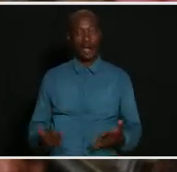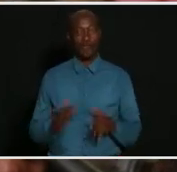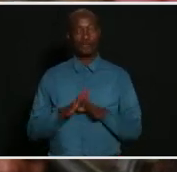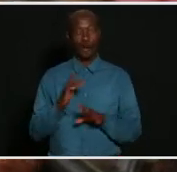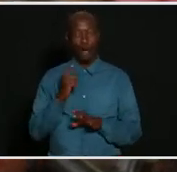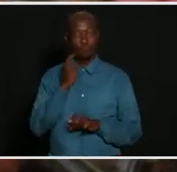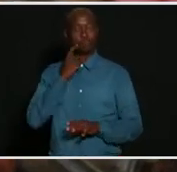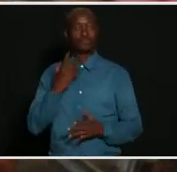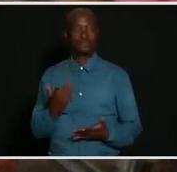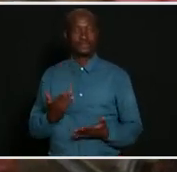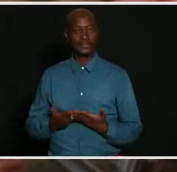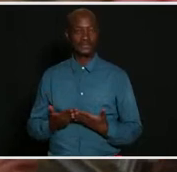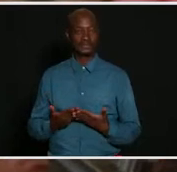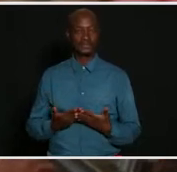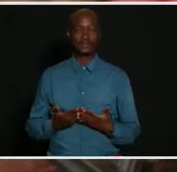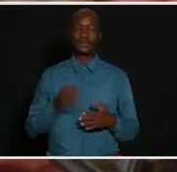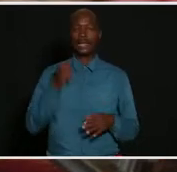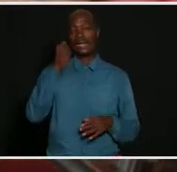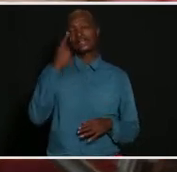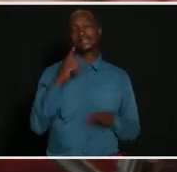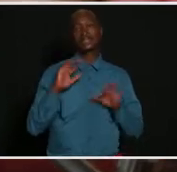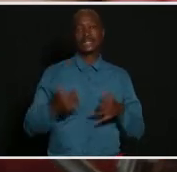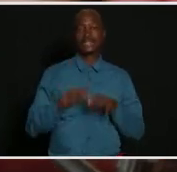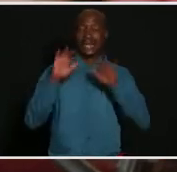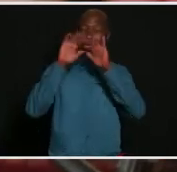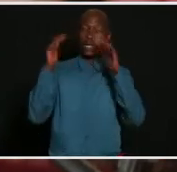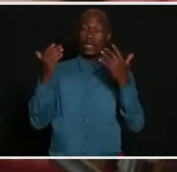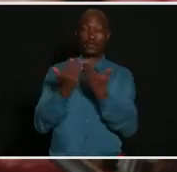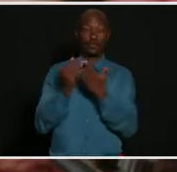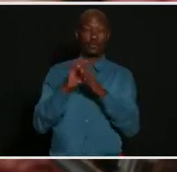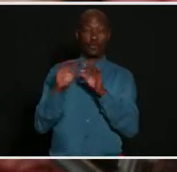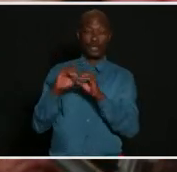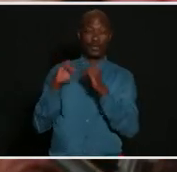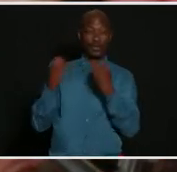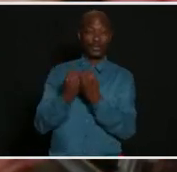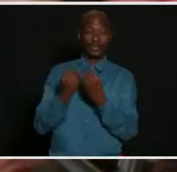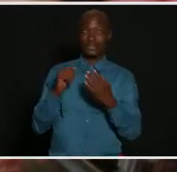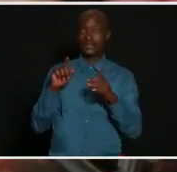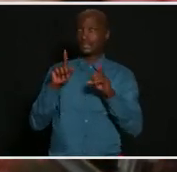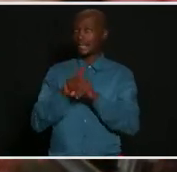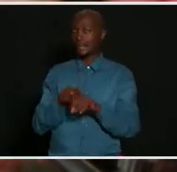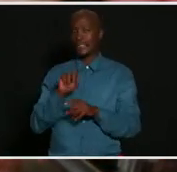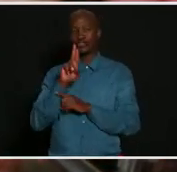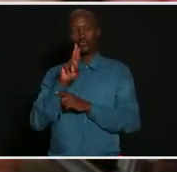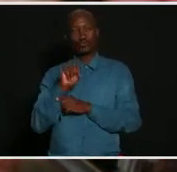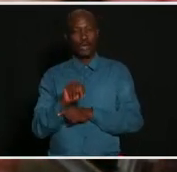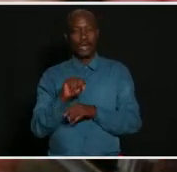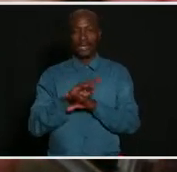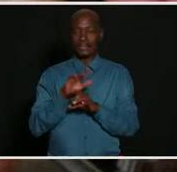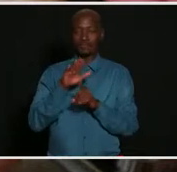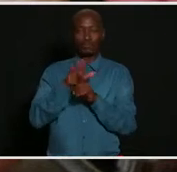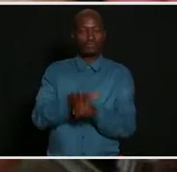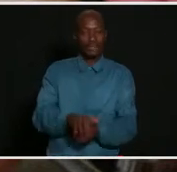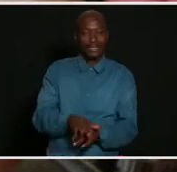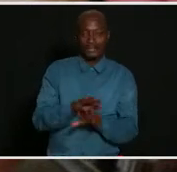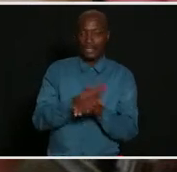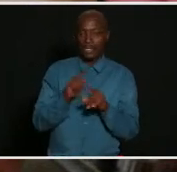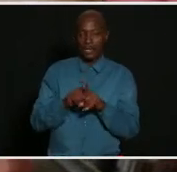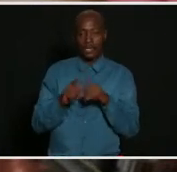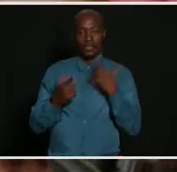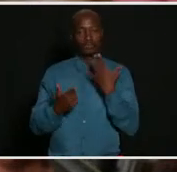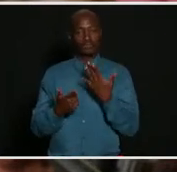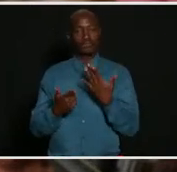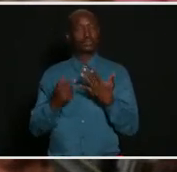to get pregnant I understand that Global organizations like the UN Place pressure on countries like ours to